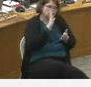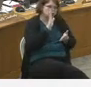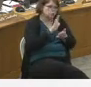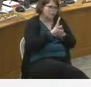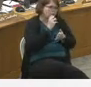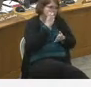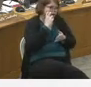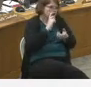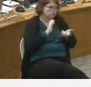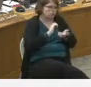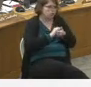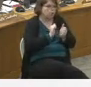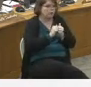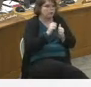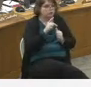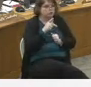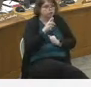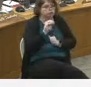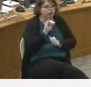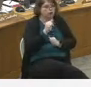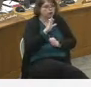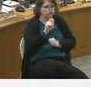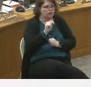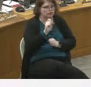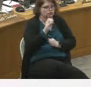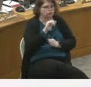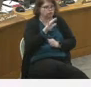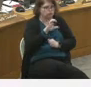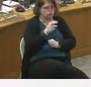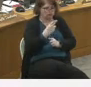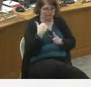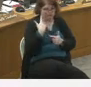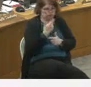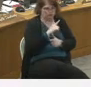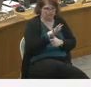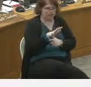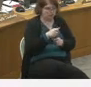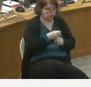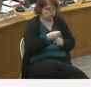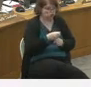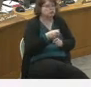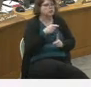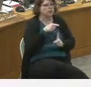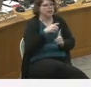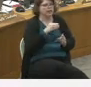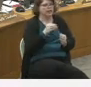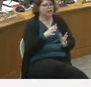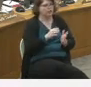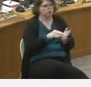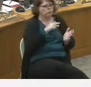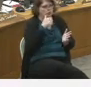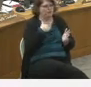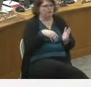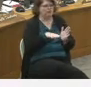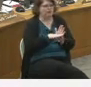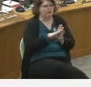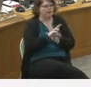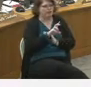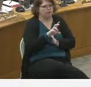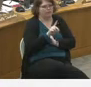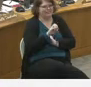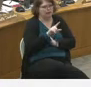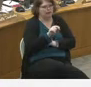project search which has been around about 25 years giving students with developmental delays the opportunity to work in